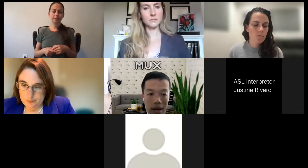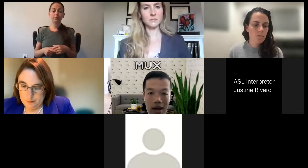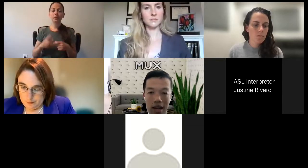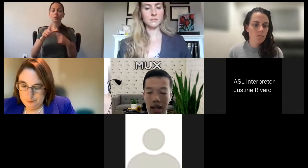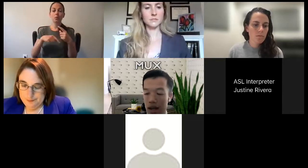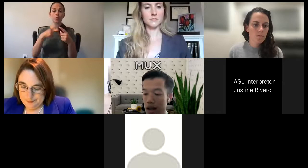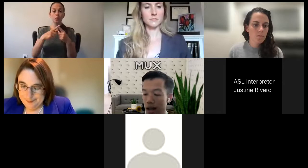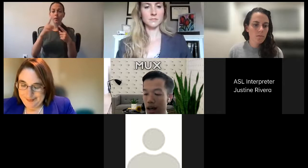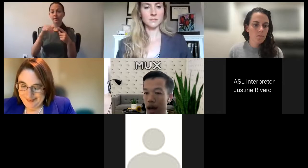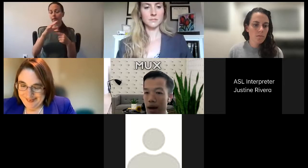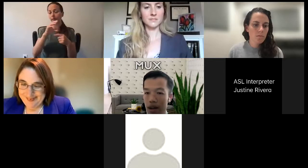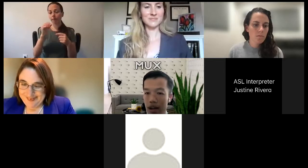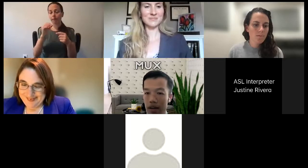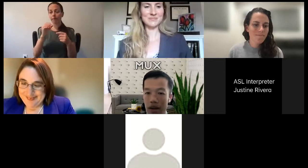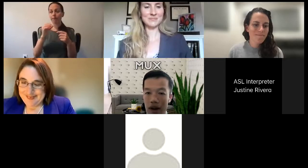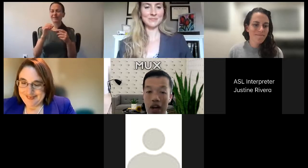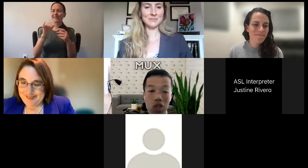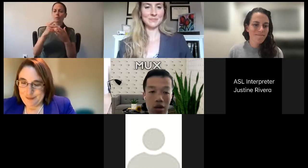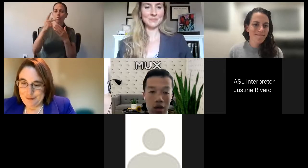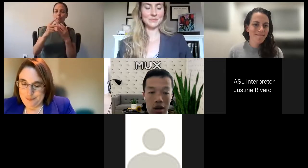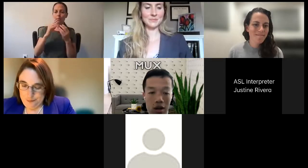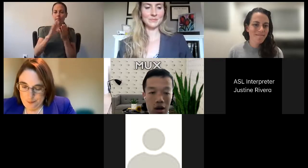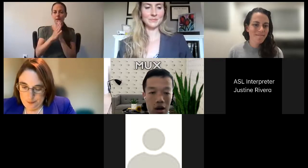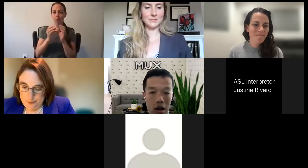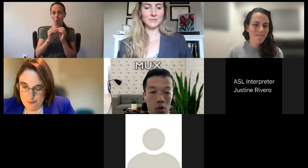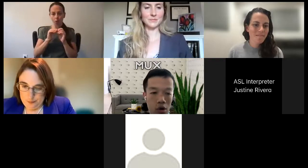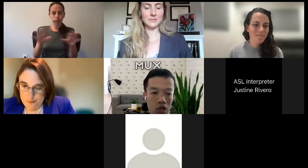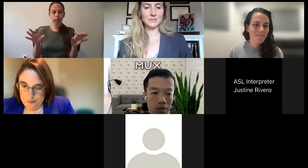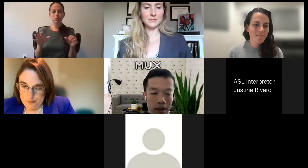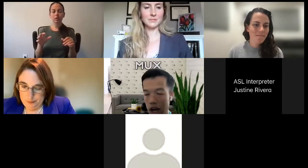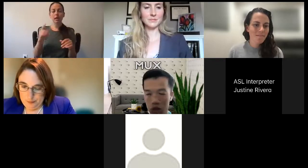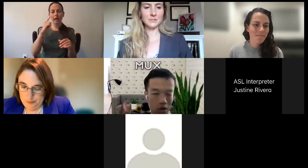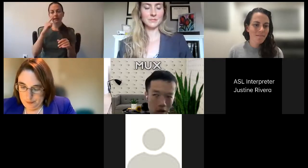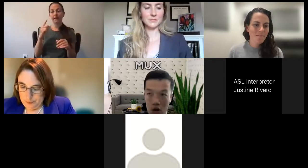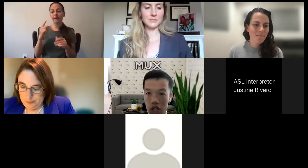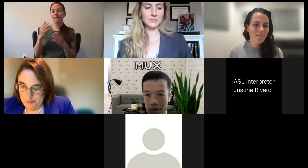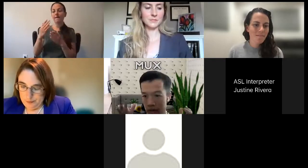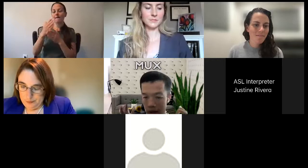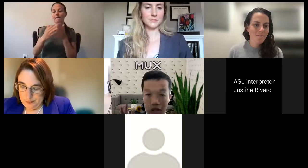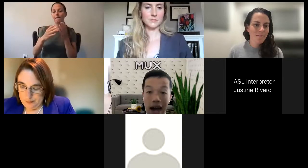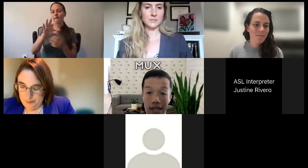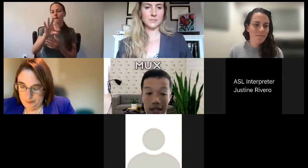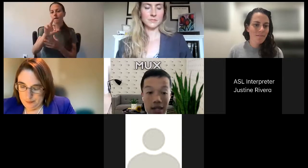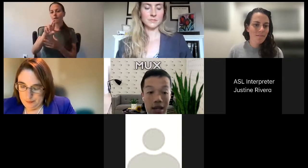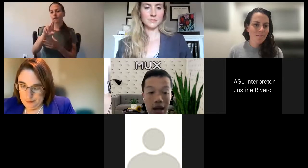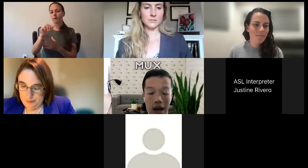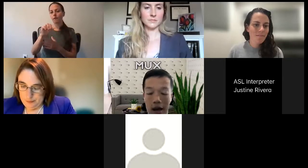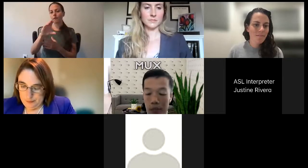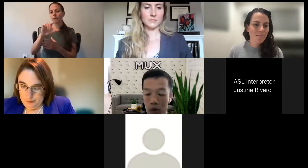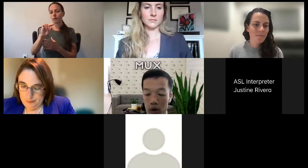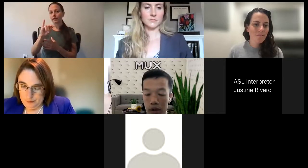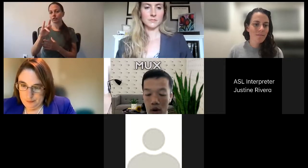mainstream, at least that's my hot take on it, I think fractional home ownership and fractional ownership of other